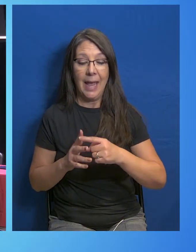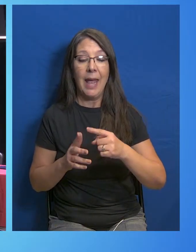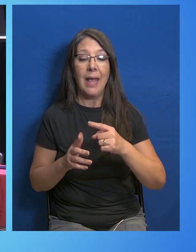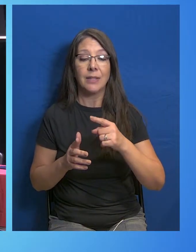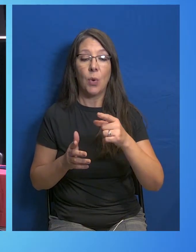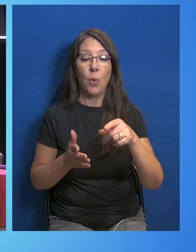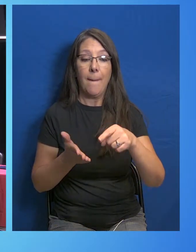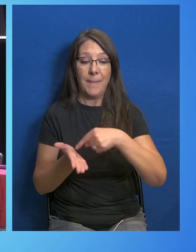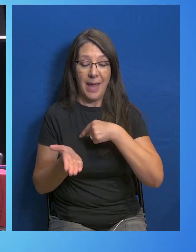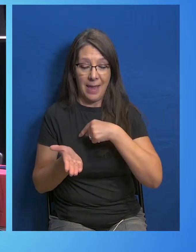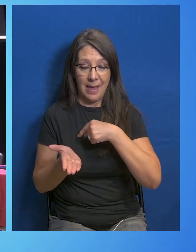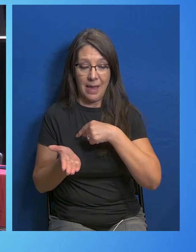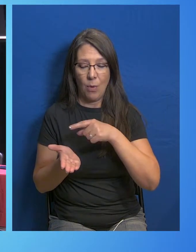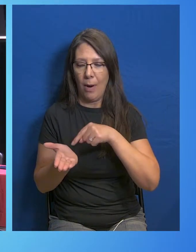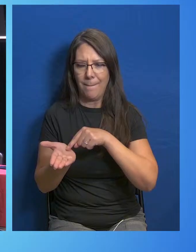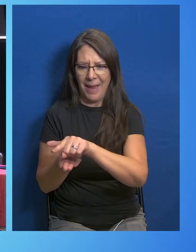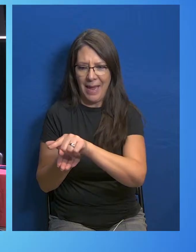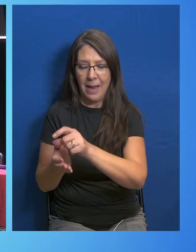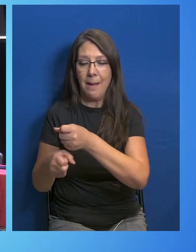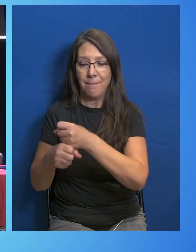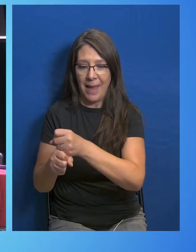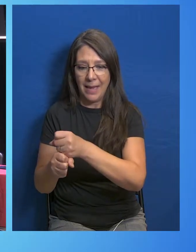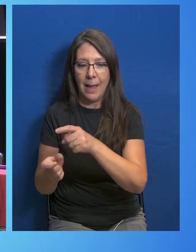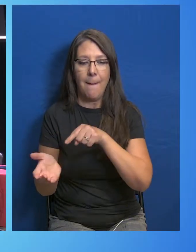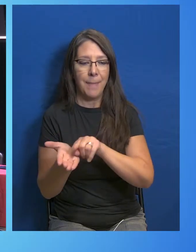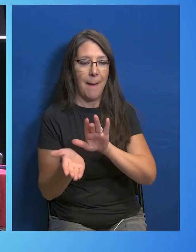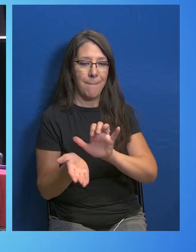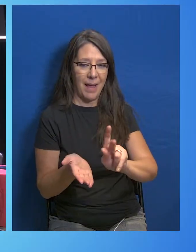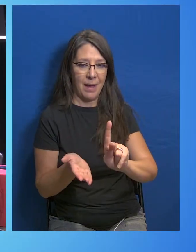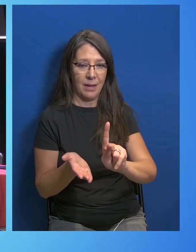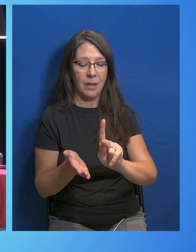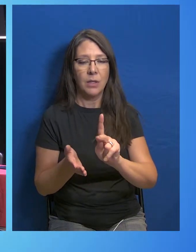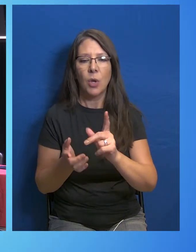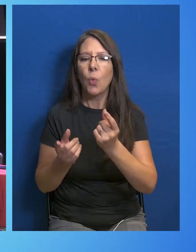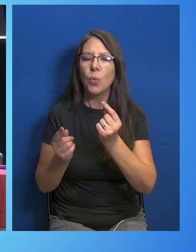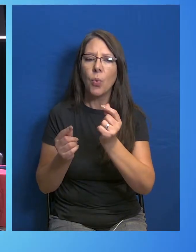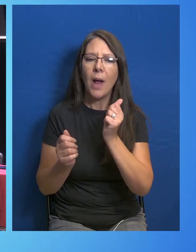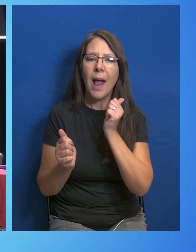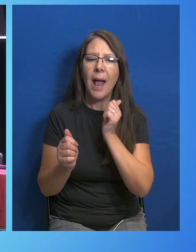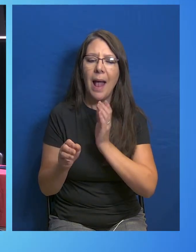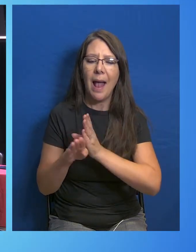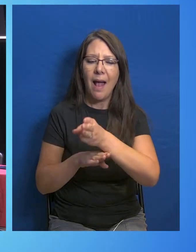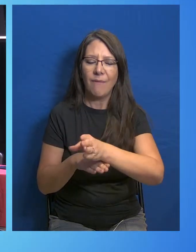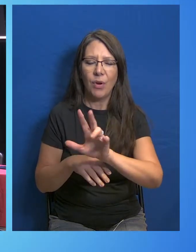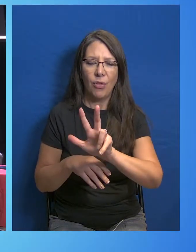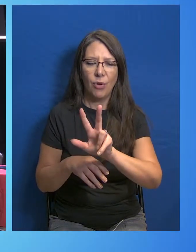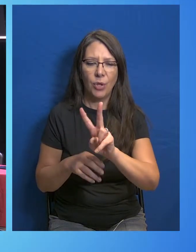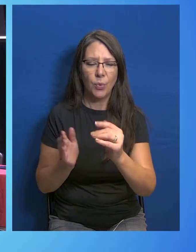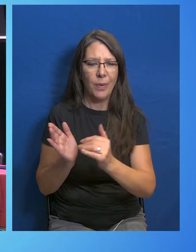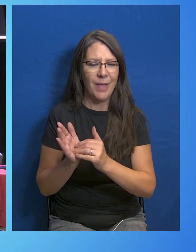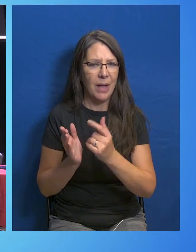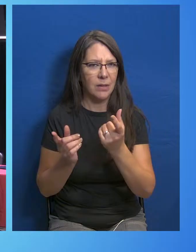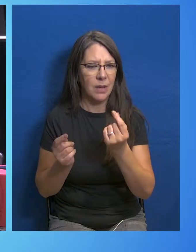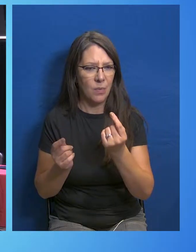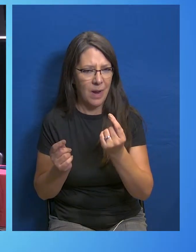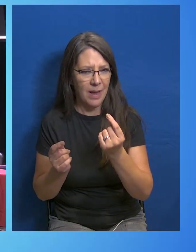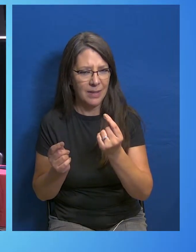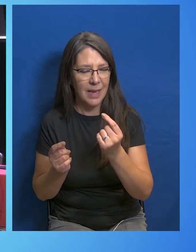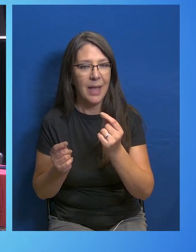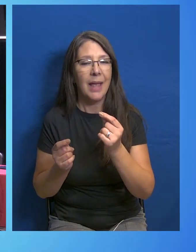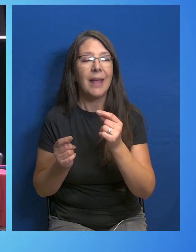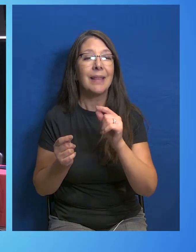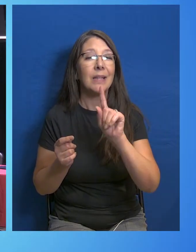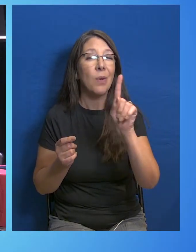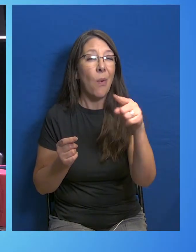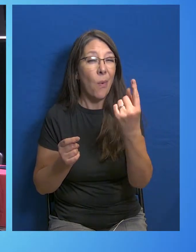returned? Yes. Correct. Is that only if we reach past the $32,000? Correct. That's